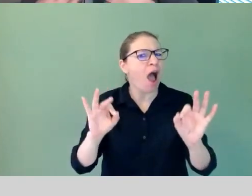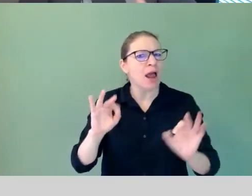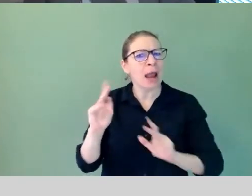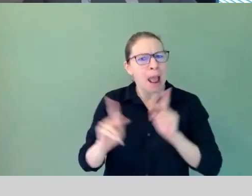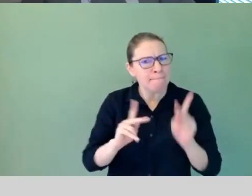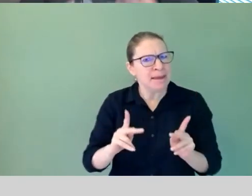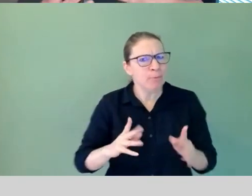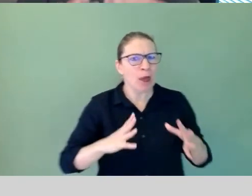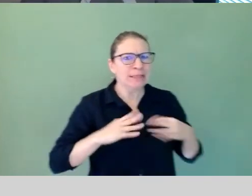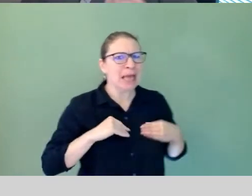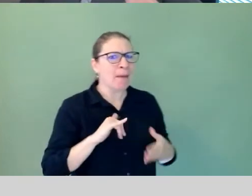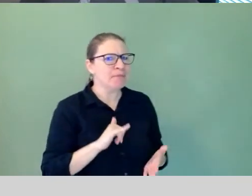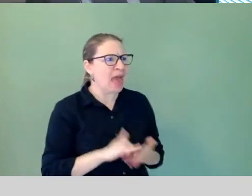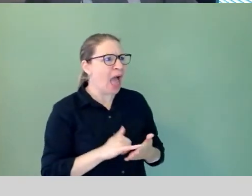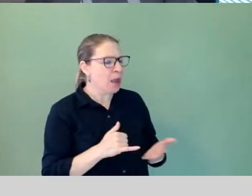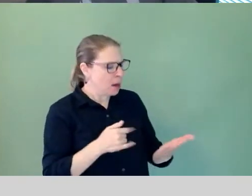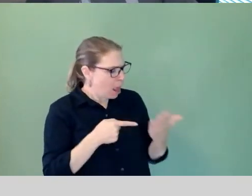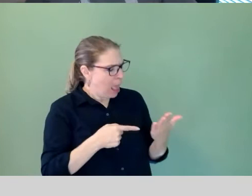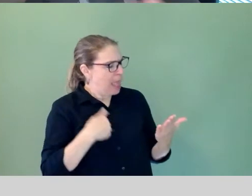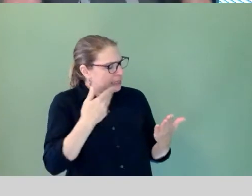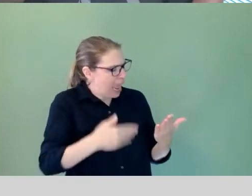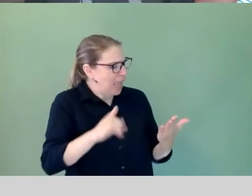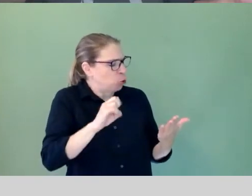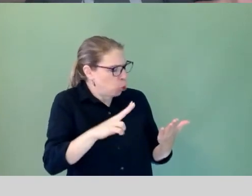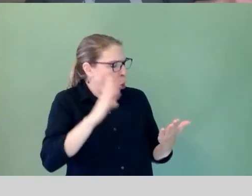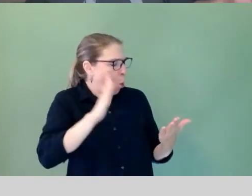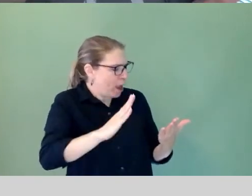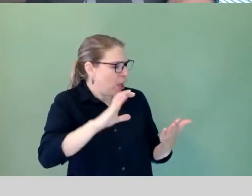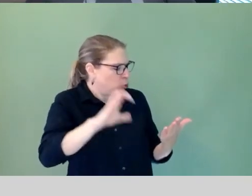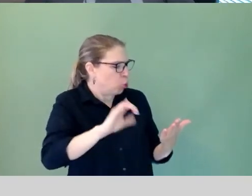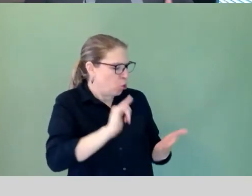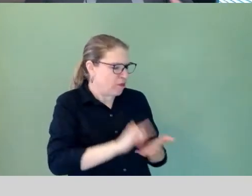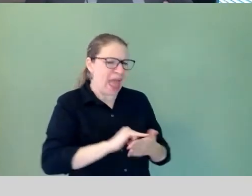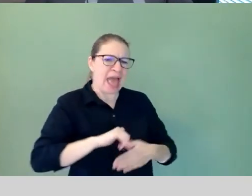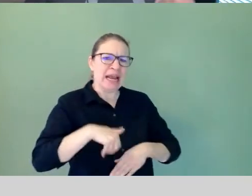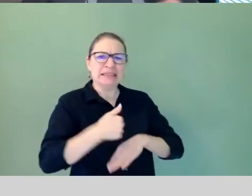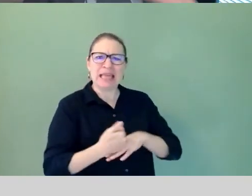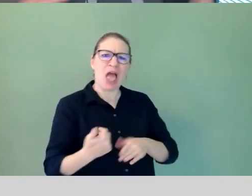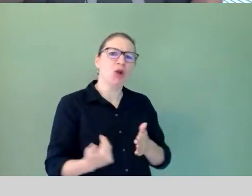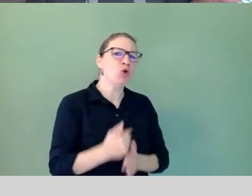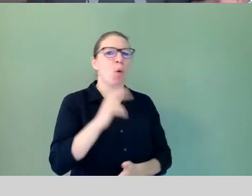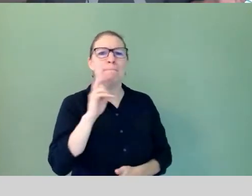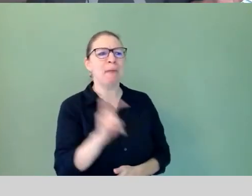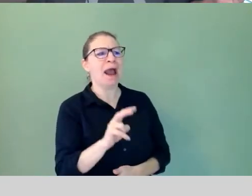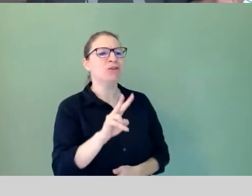told next you will set up a Python virtual environment. That's totally fine. You don't have to go in any other detail